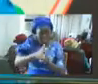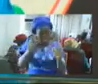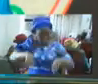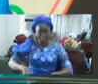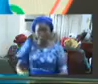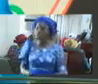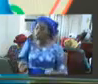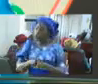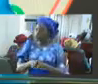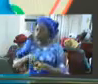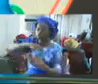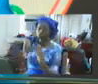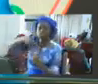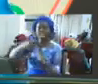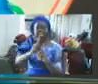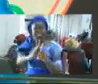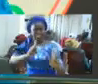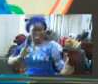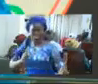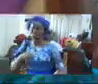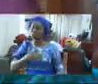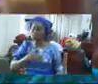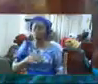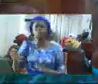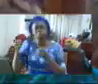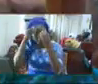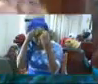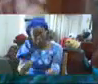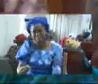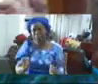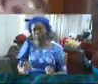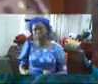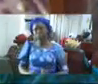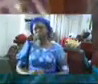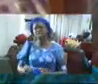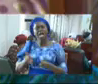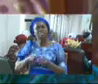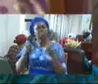Social distancing, well, as much as is possible. After all,